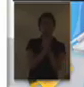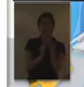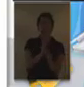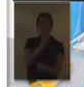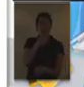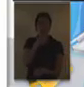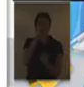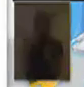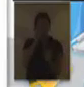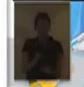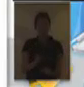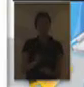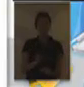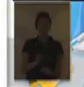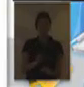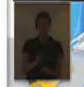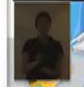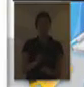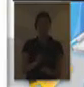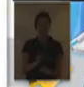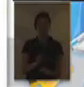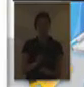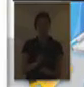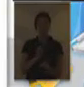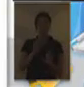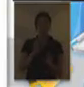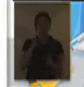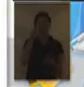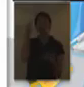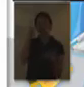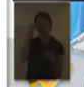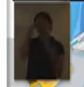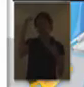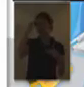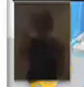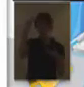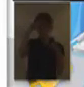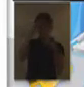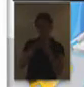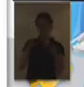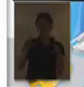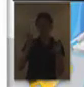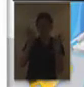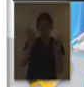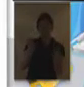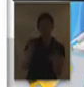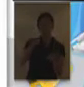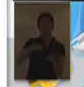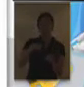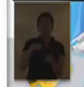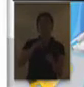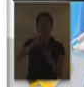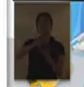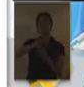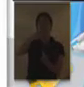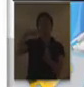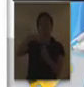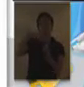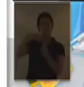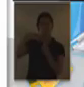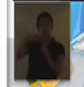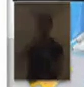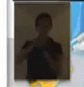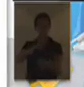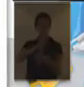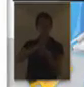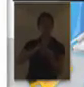seen on screen, but in this case, it's done in virtual reality and responds